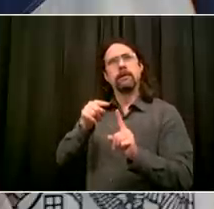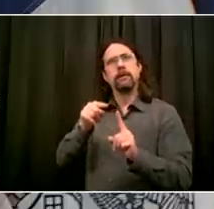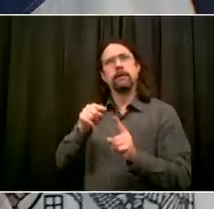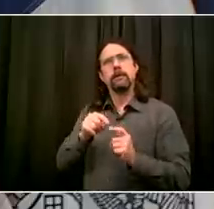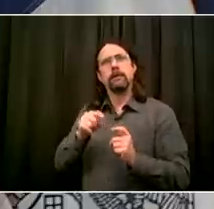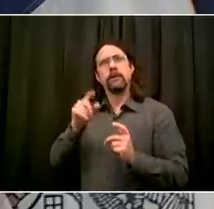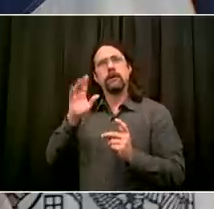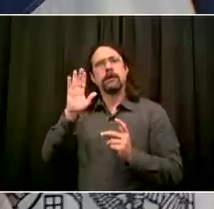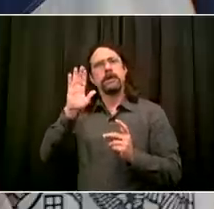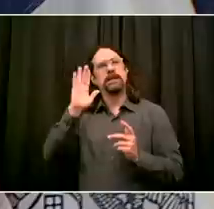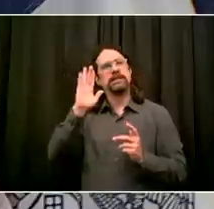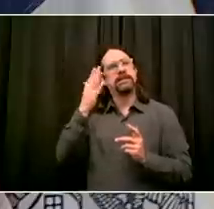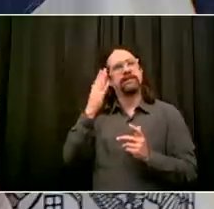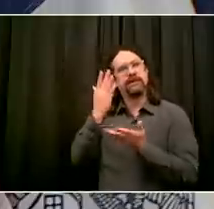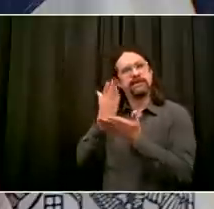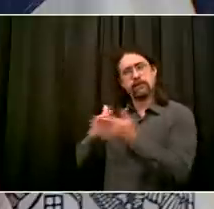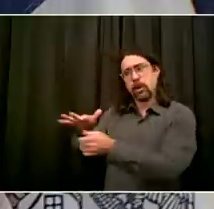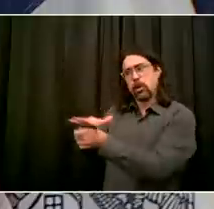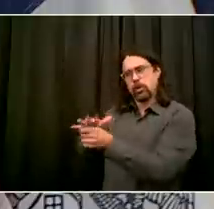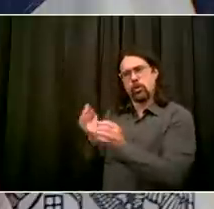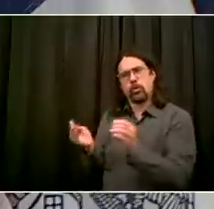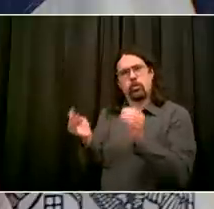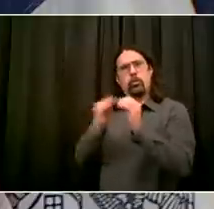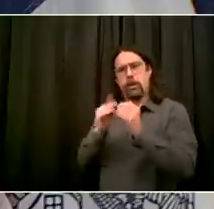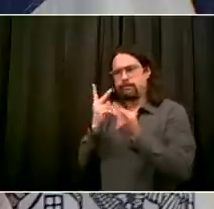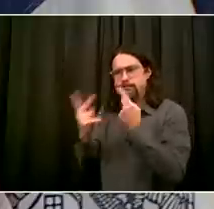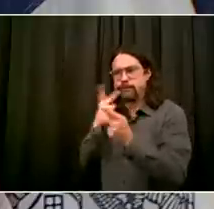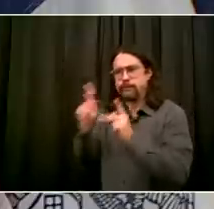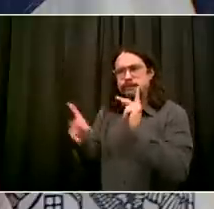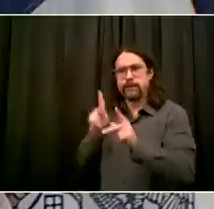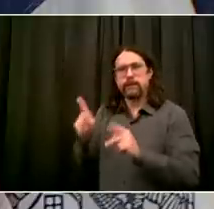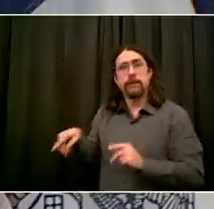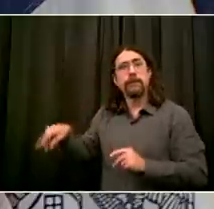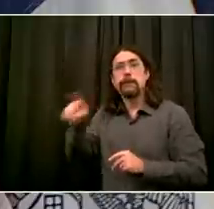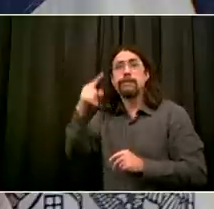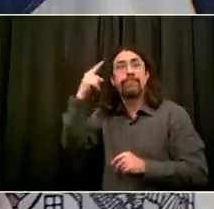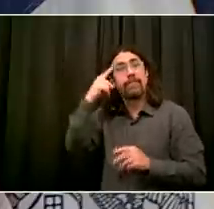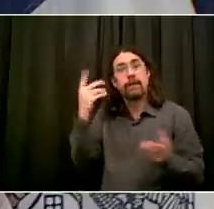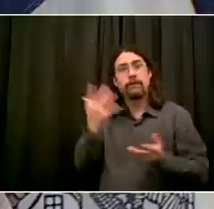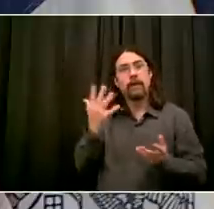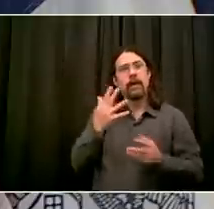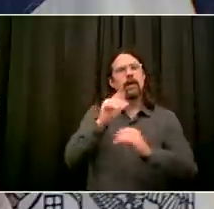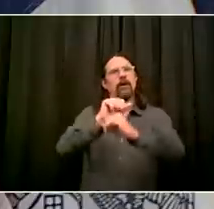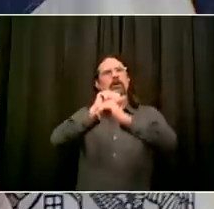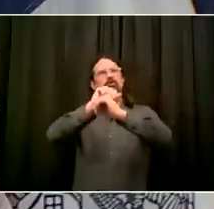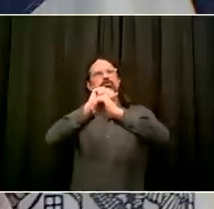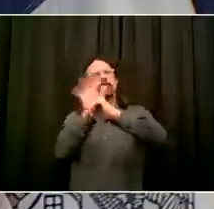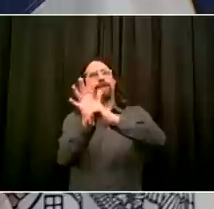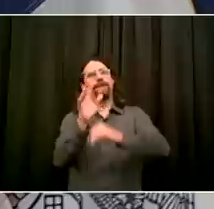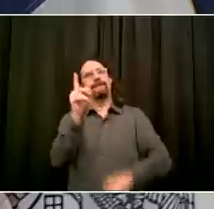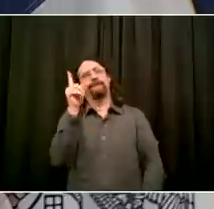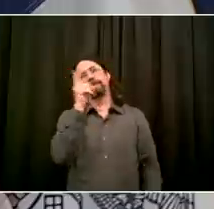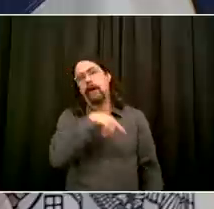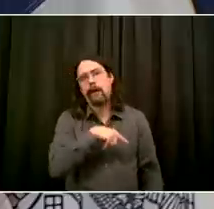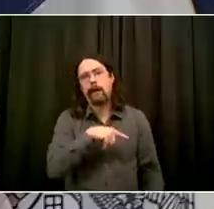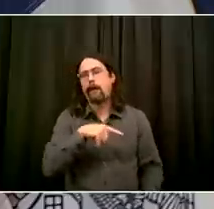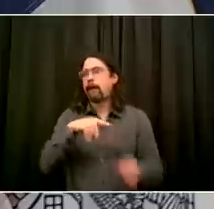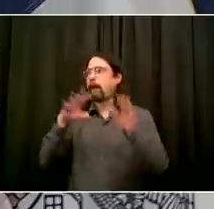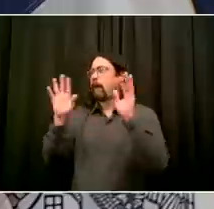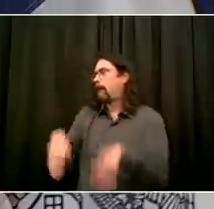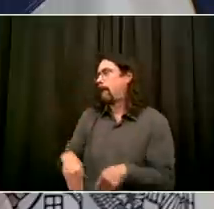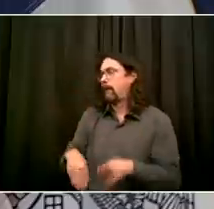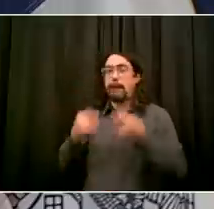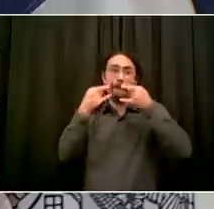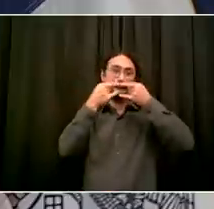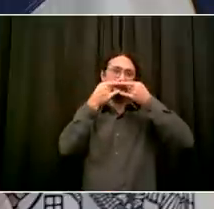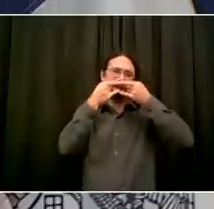problem. We are fighting the problem of people, of course, having had the fatigue of being through this crisis now for 7 months, and